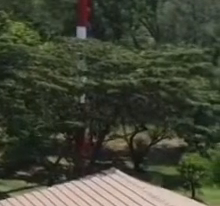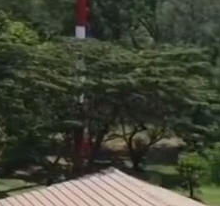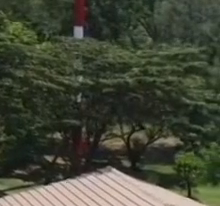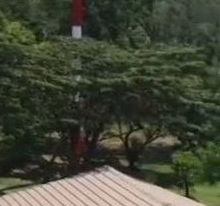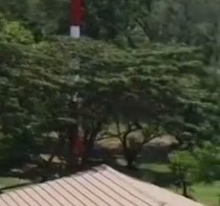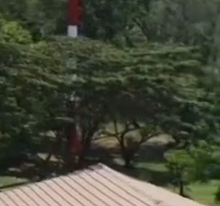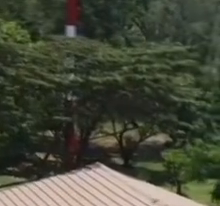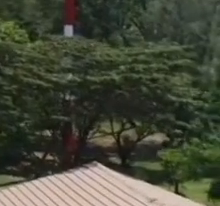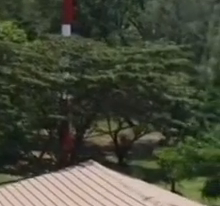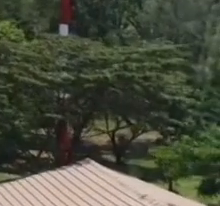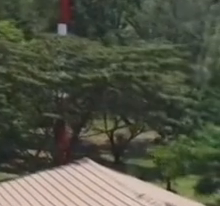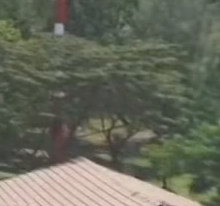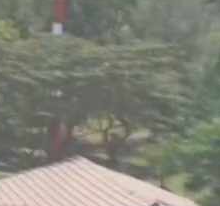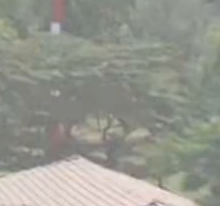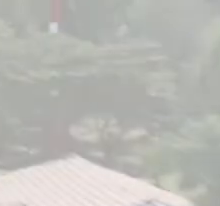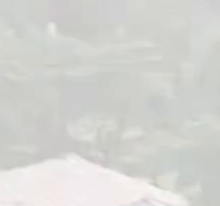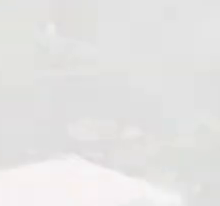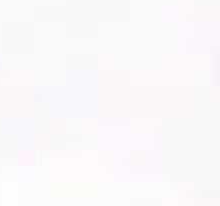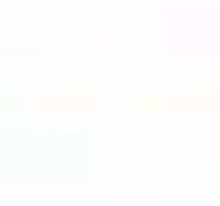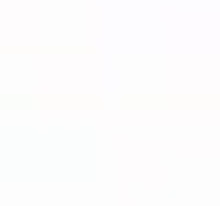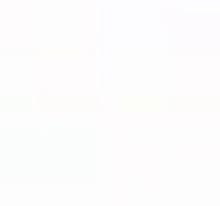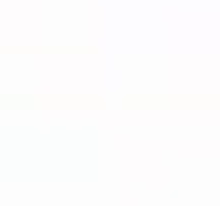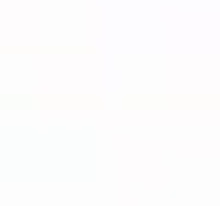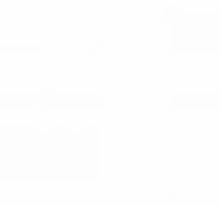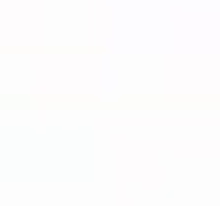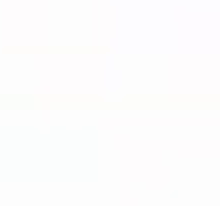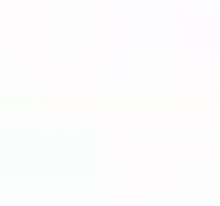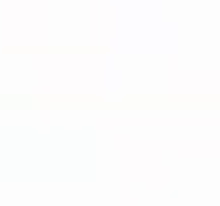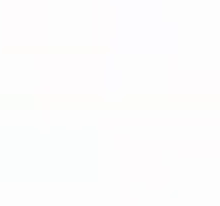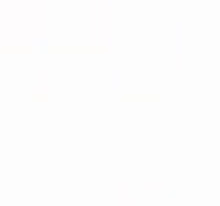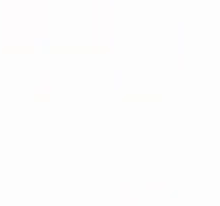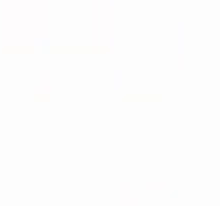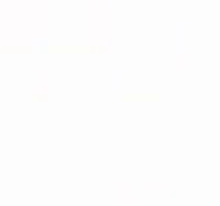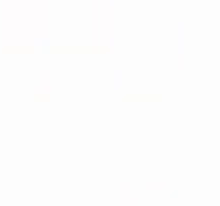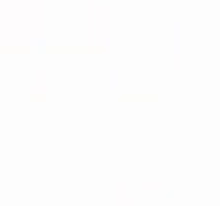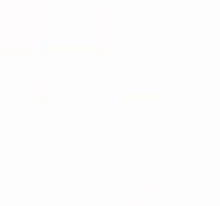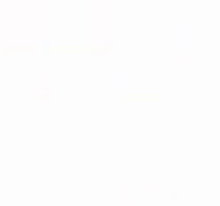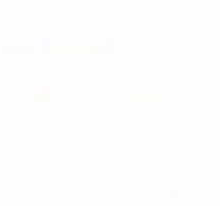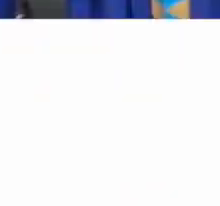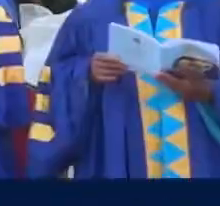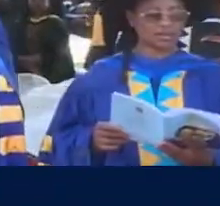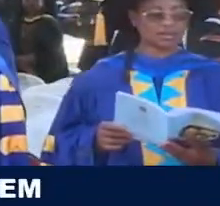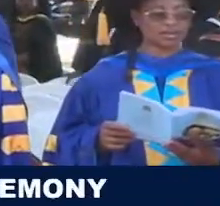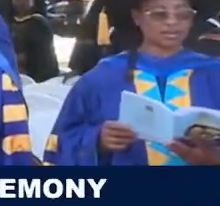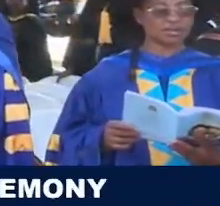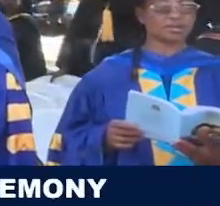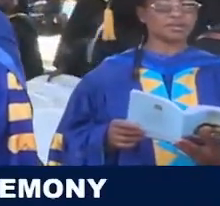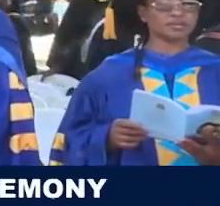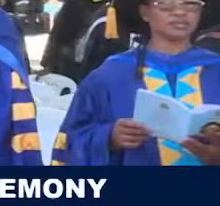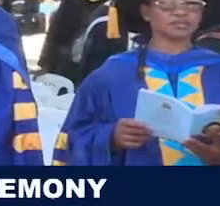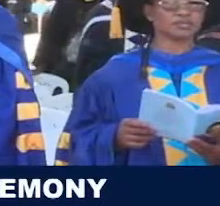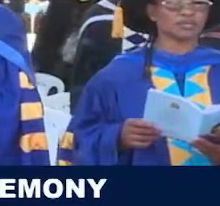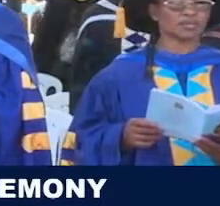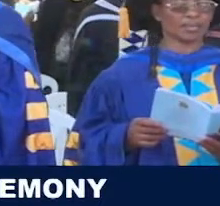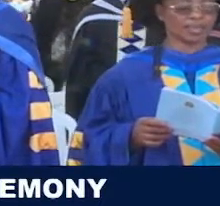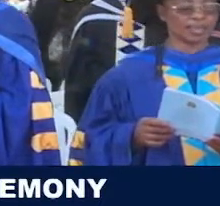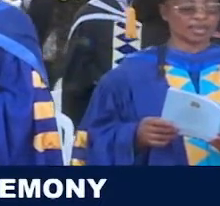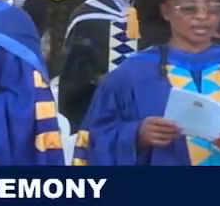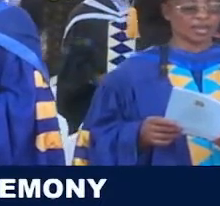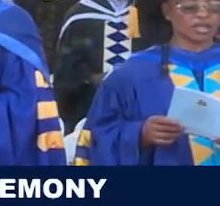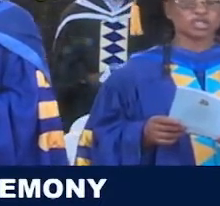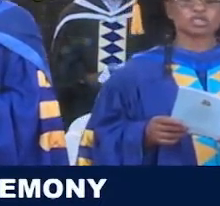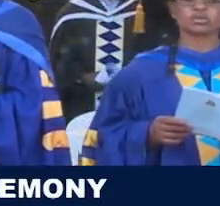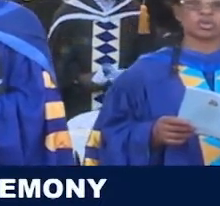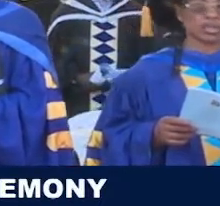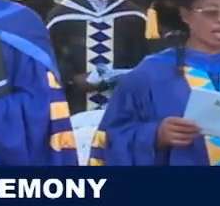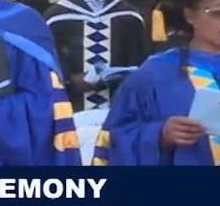Kenyatta University will hold its 55th graduation ceremony on Friday, 19th July 2024 at the main